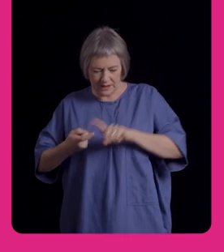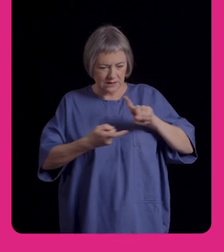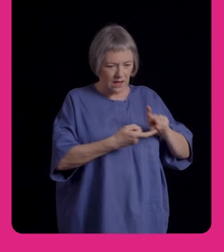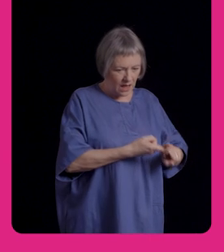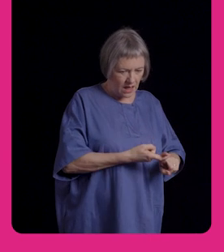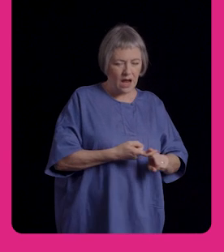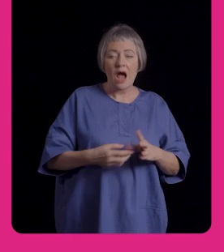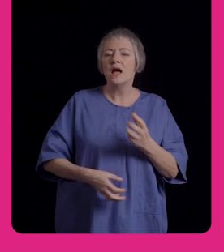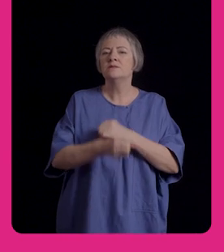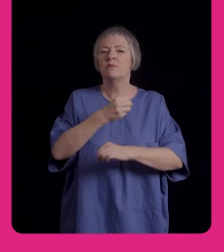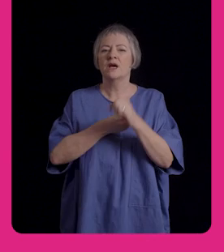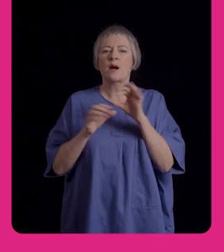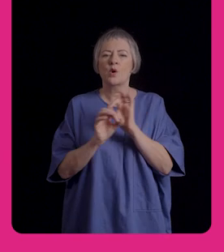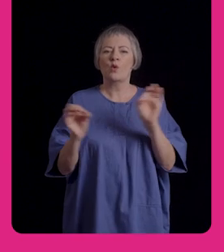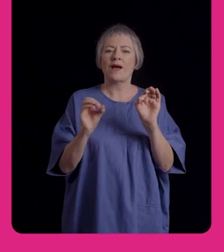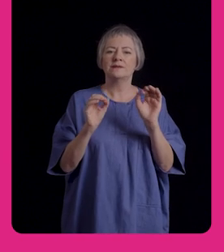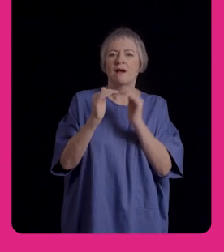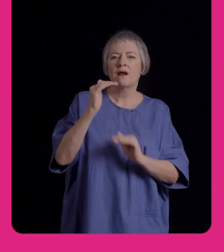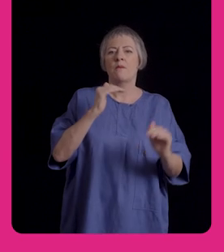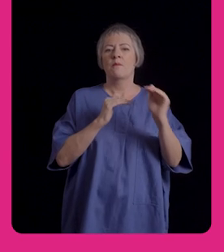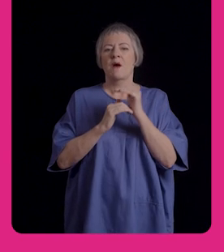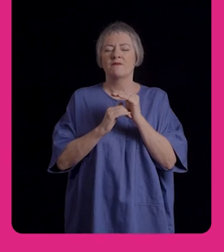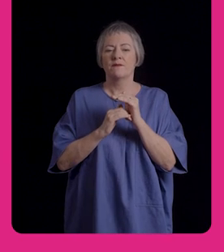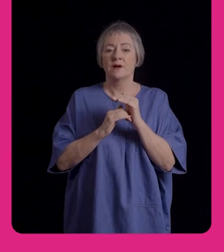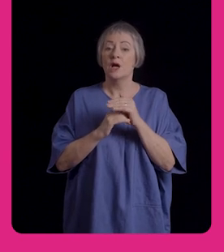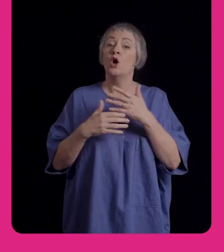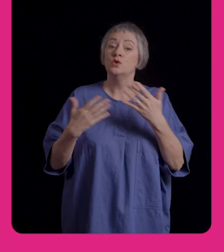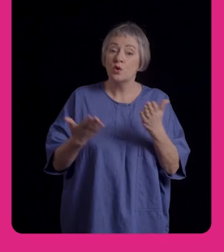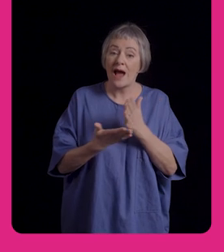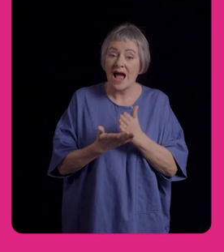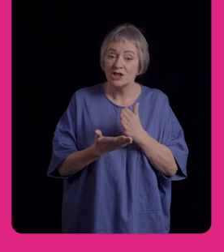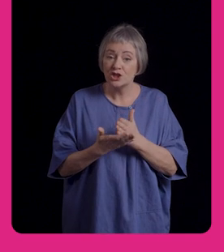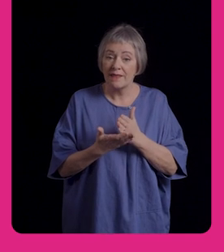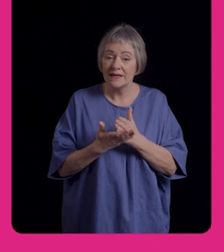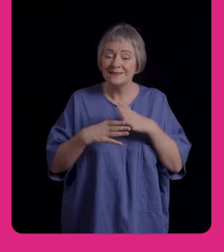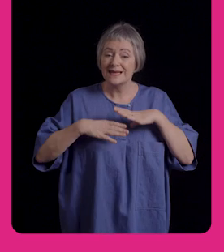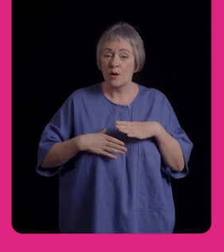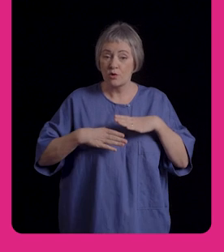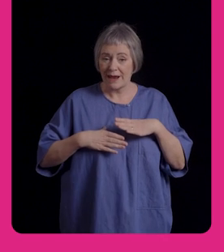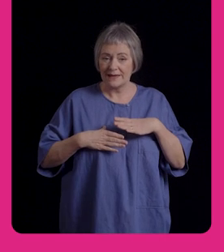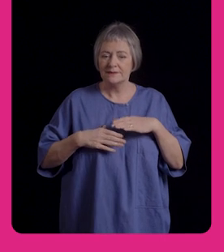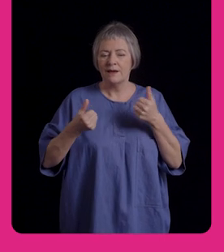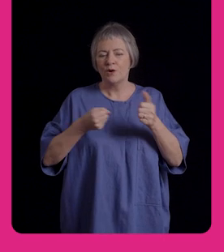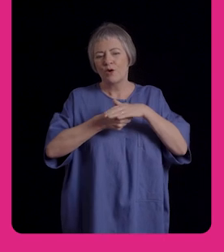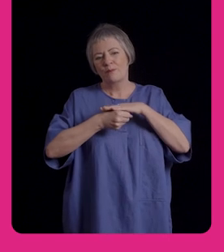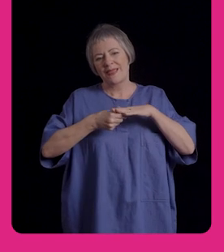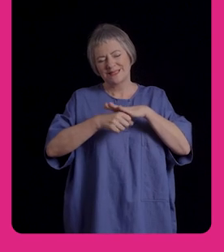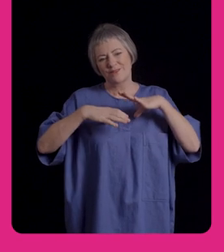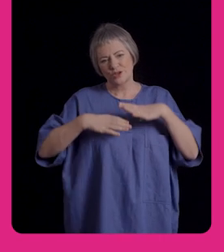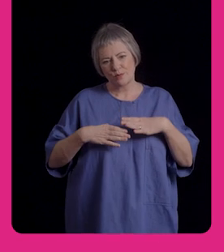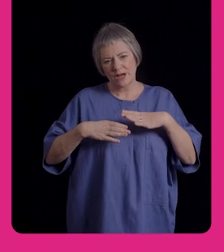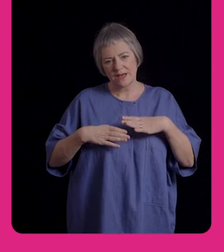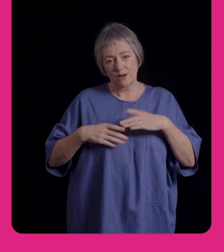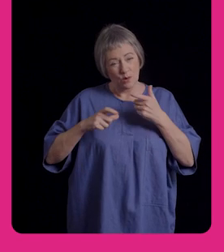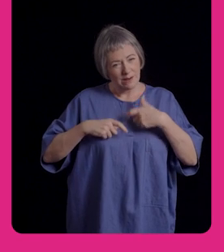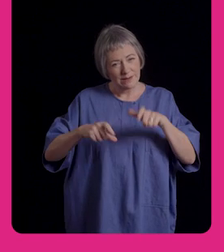hear it's like much quieter above. So actually we're gonna take a break. I think that's a good place for us to break.